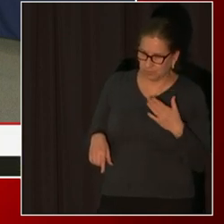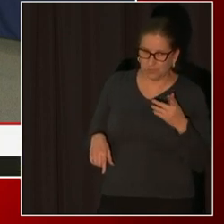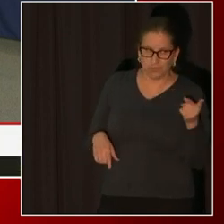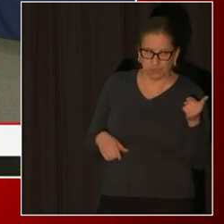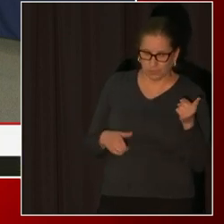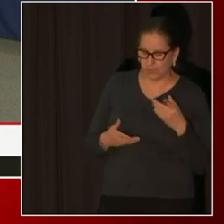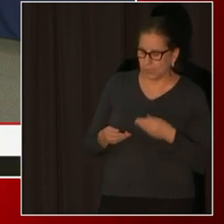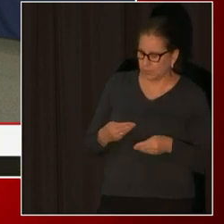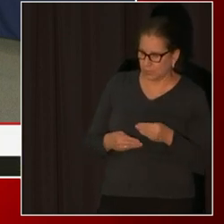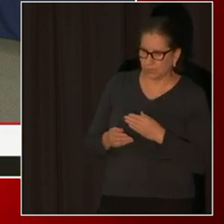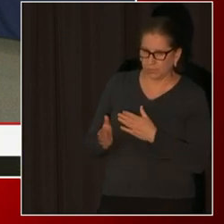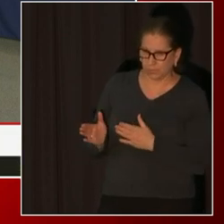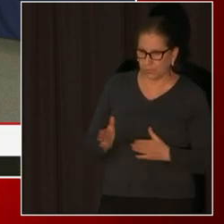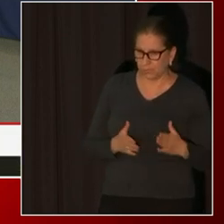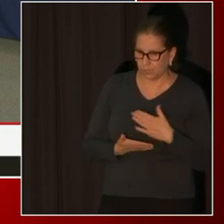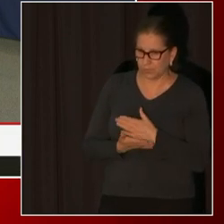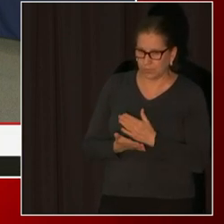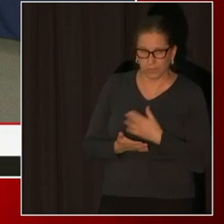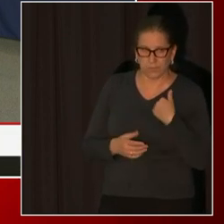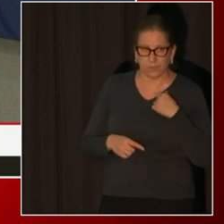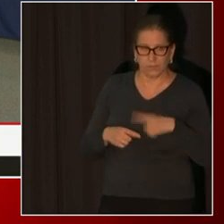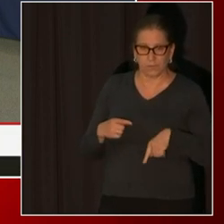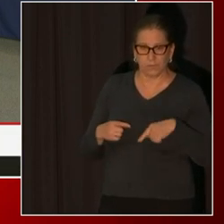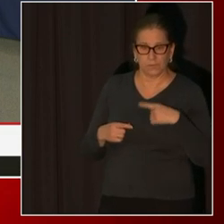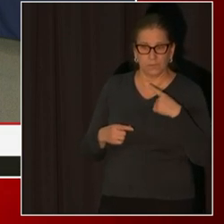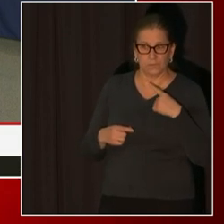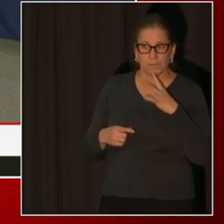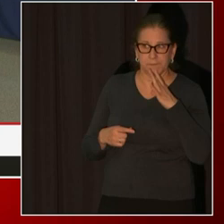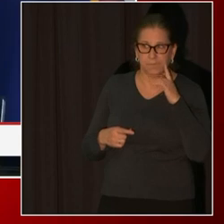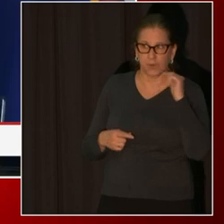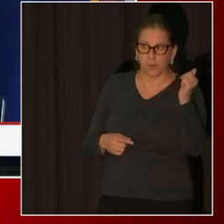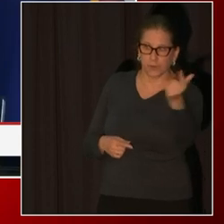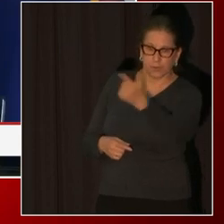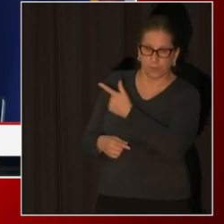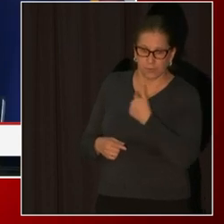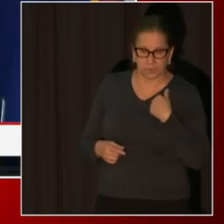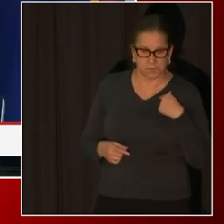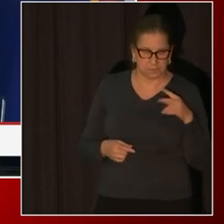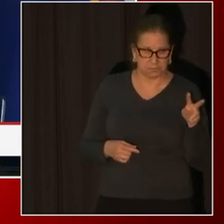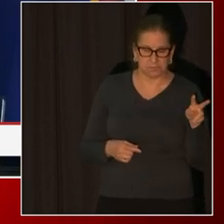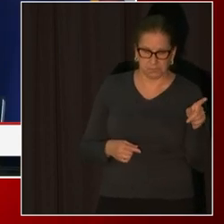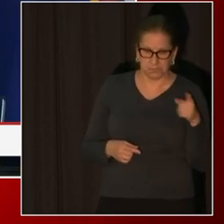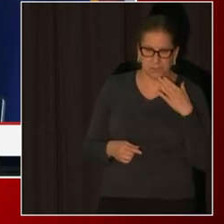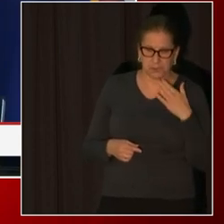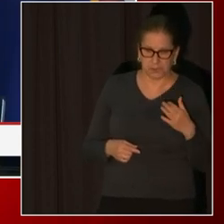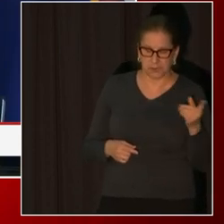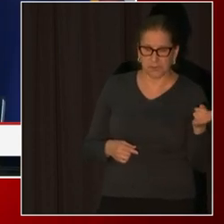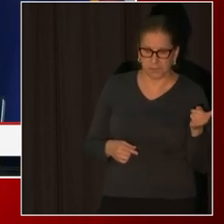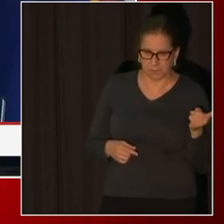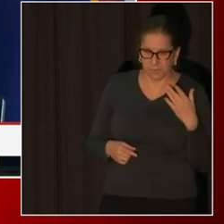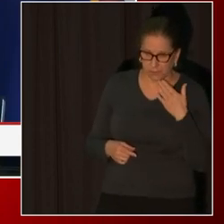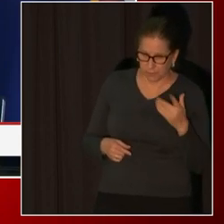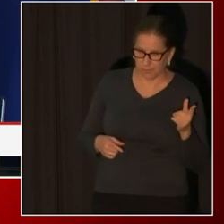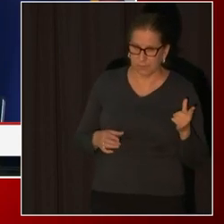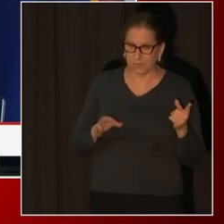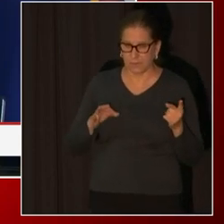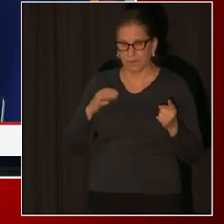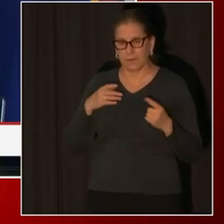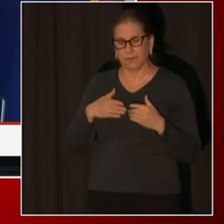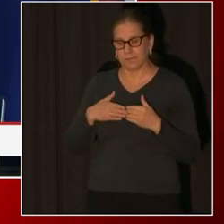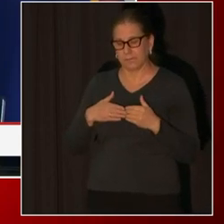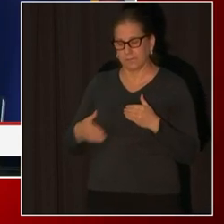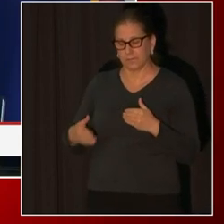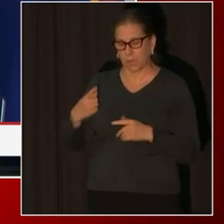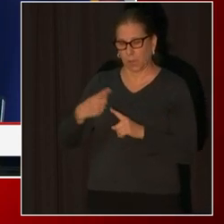speak for all the members, and we will have 2 months of, well, that's not quite right. We'll have over a month of hearings. The public hearings start later this week.